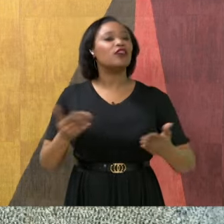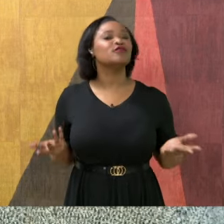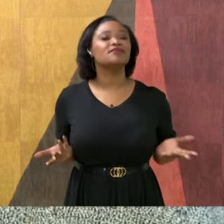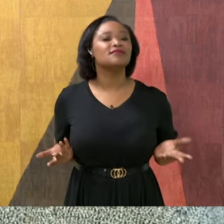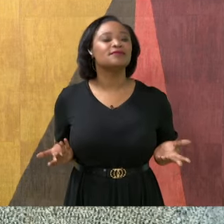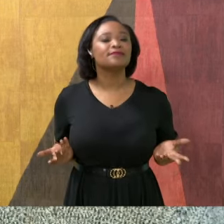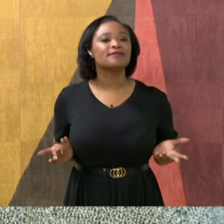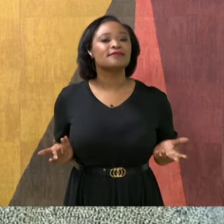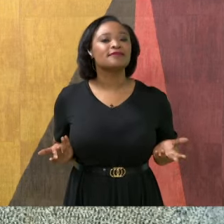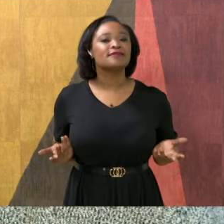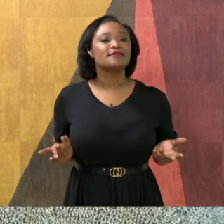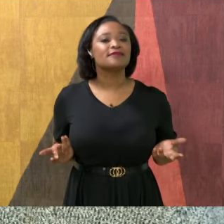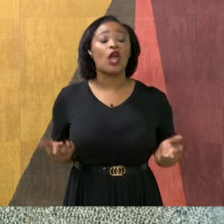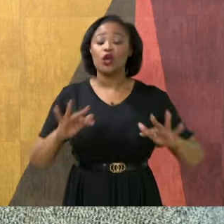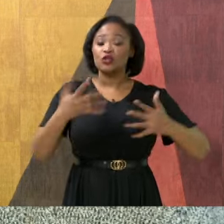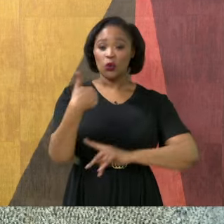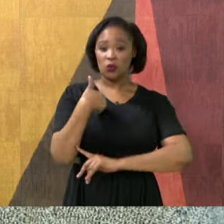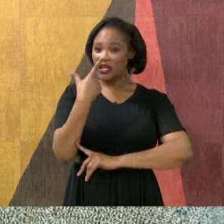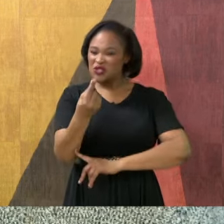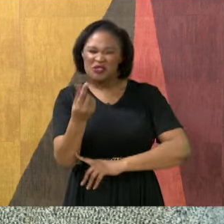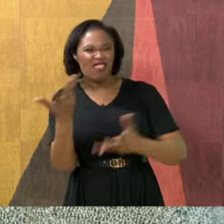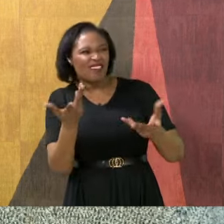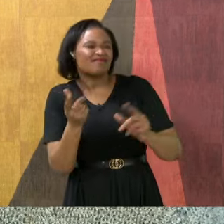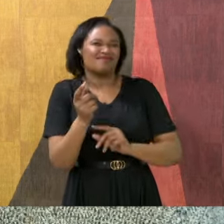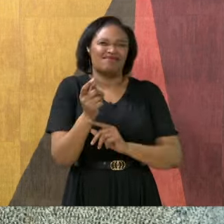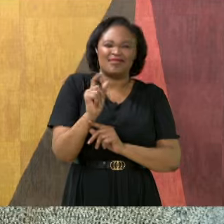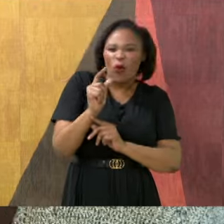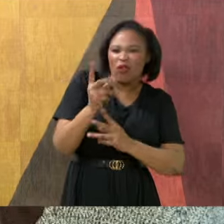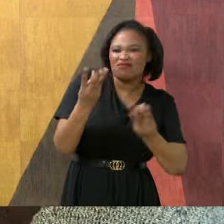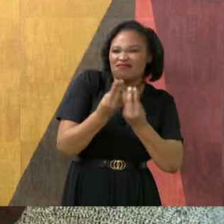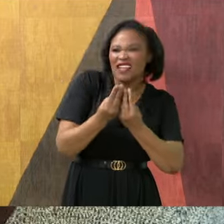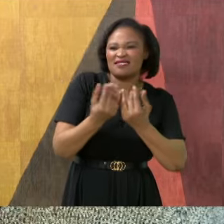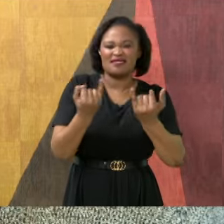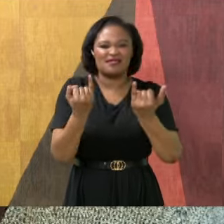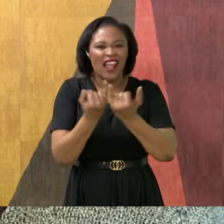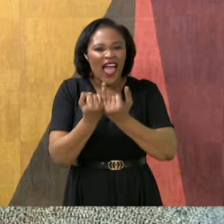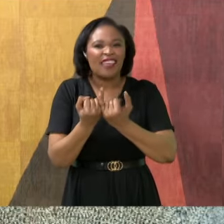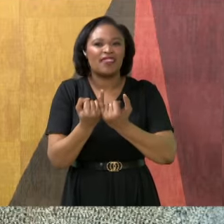And we will be doing small things like giving an